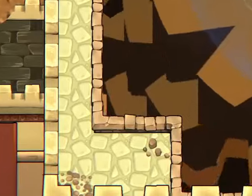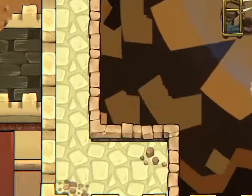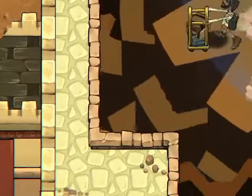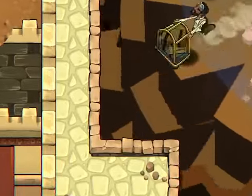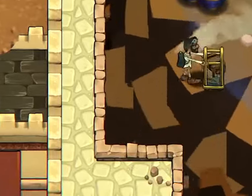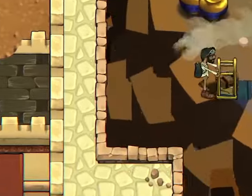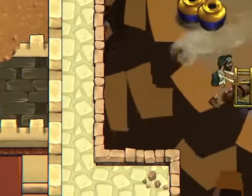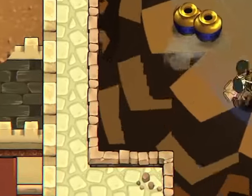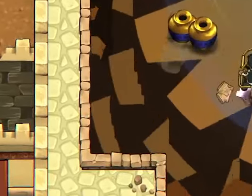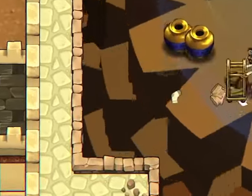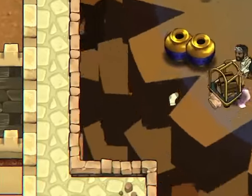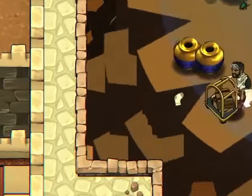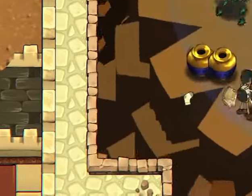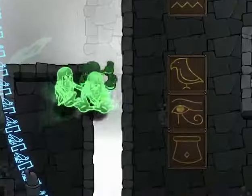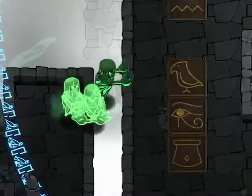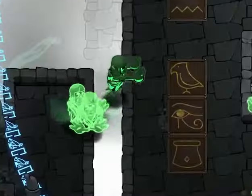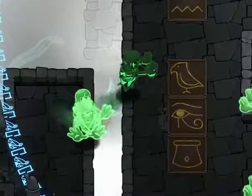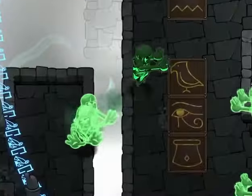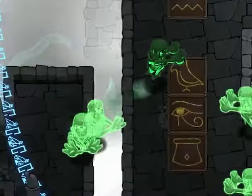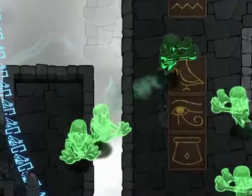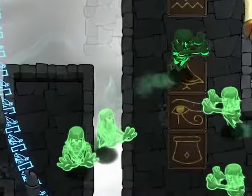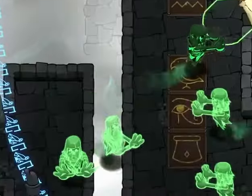So take plenty of pictures.